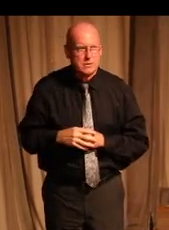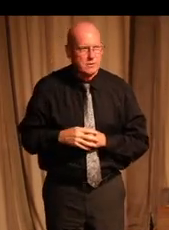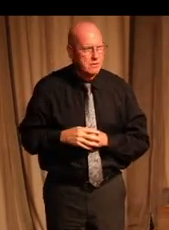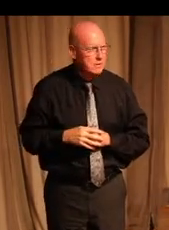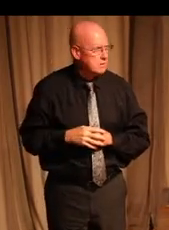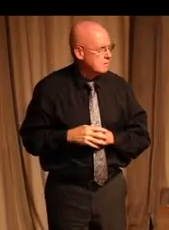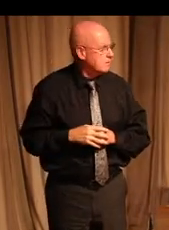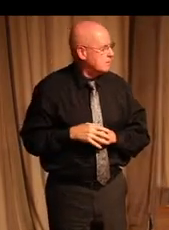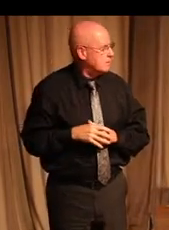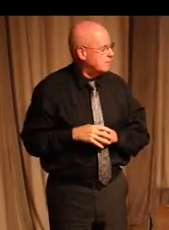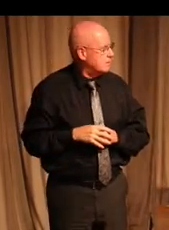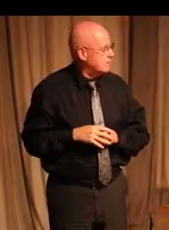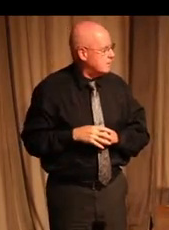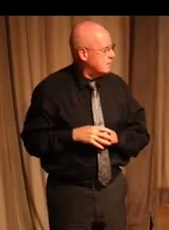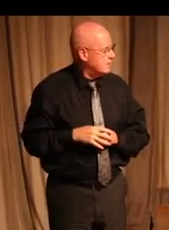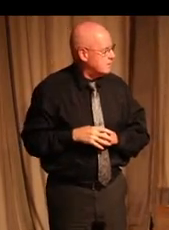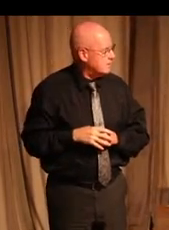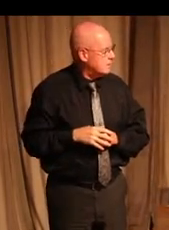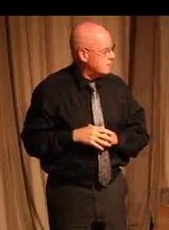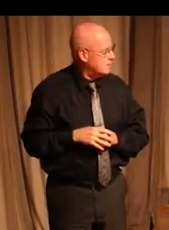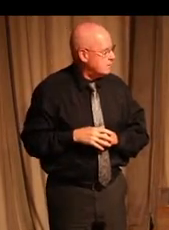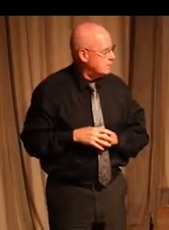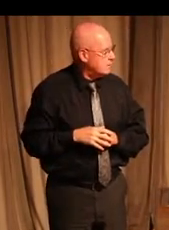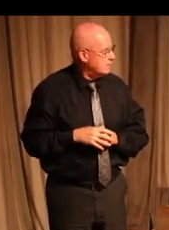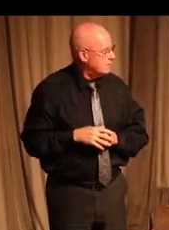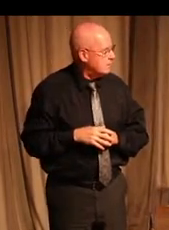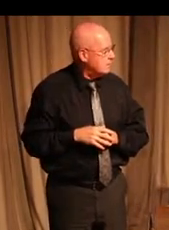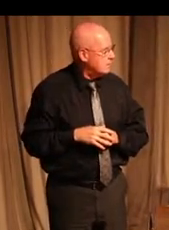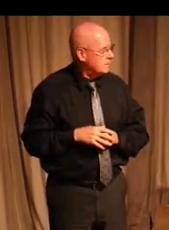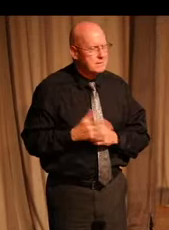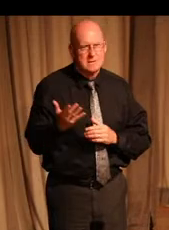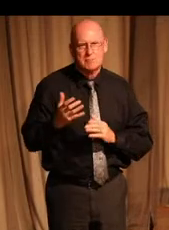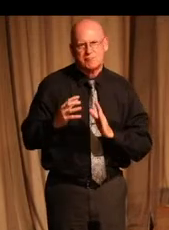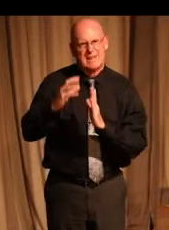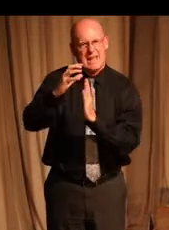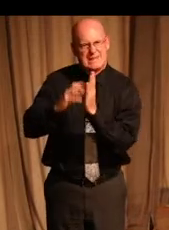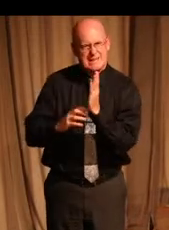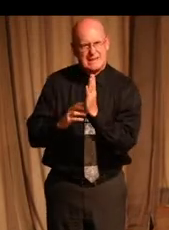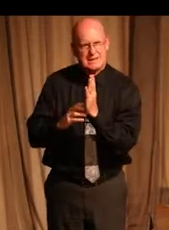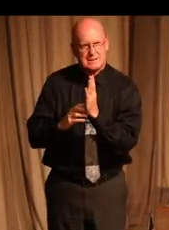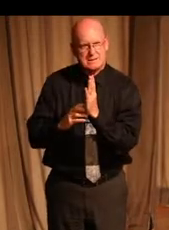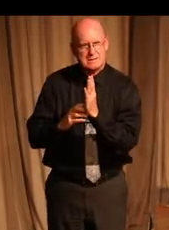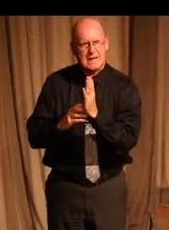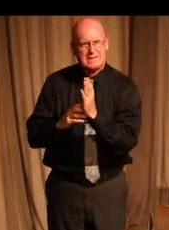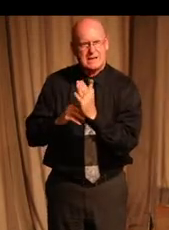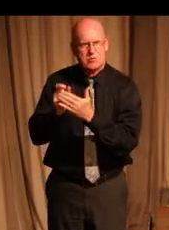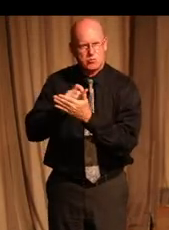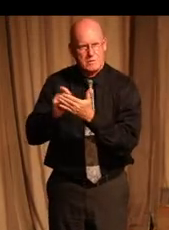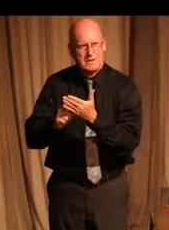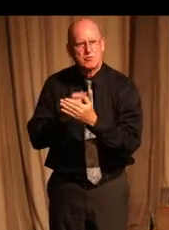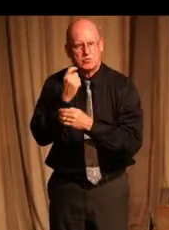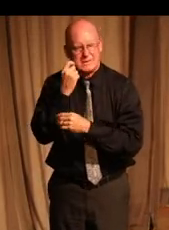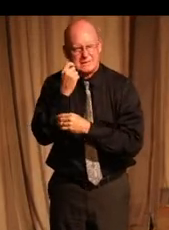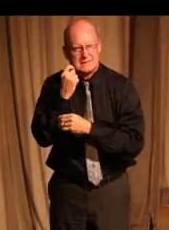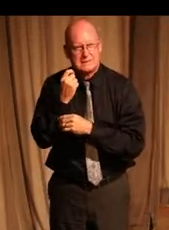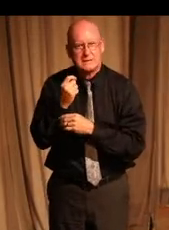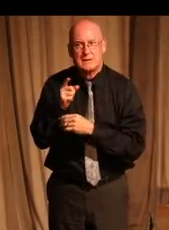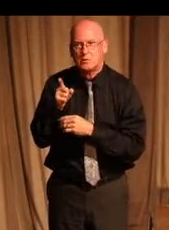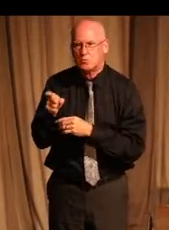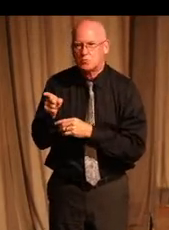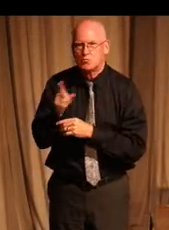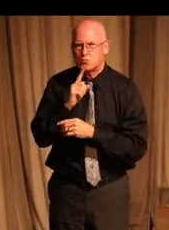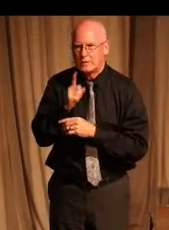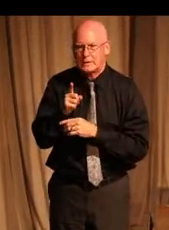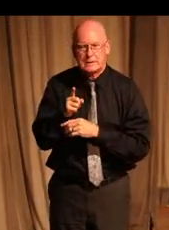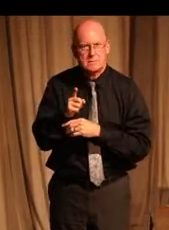Mabouf's Toward a Deep Speaking Cinema. It's an essay that was recently written that has been making waves in the